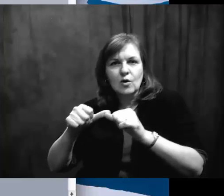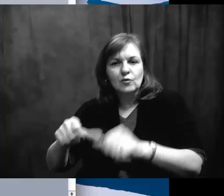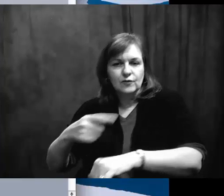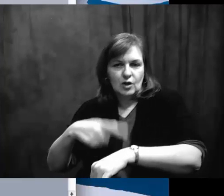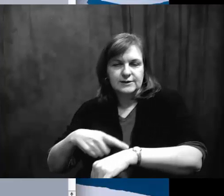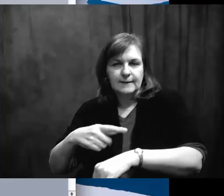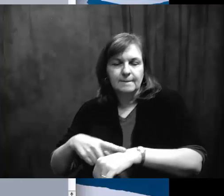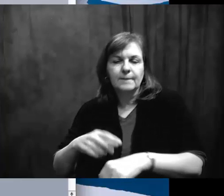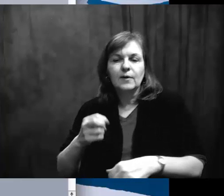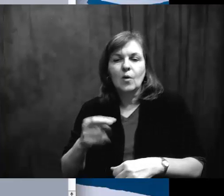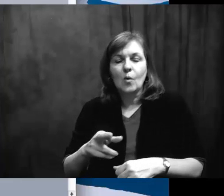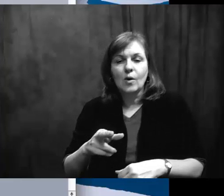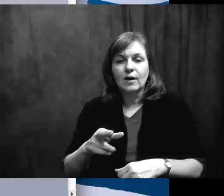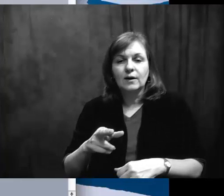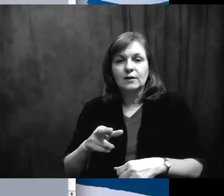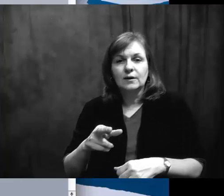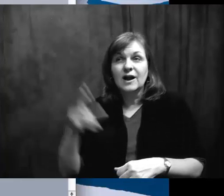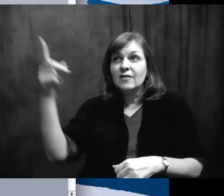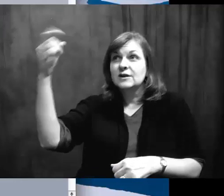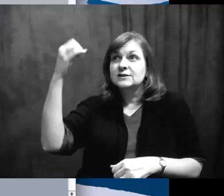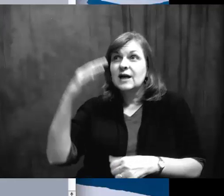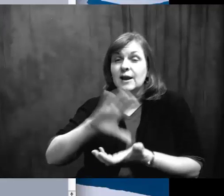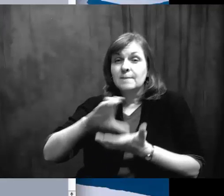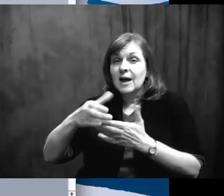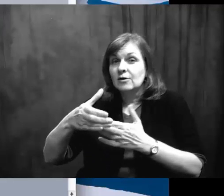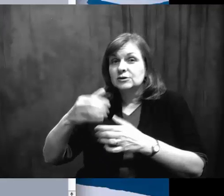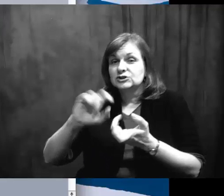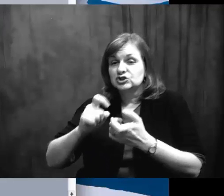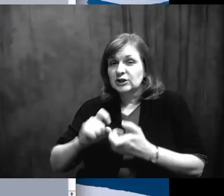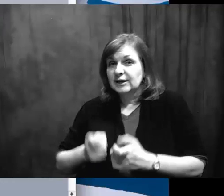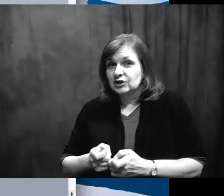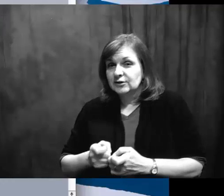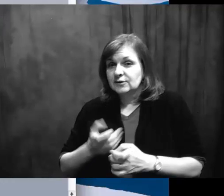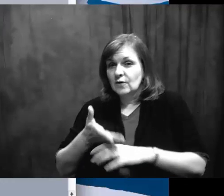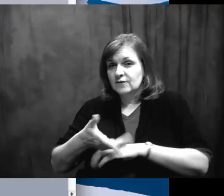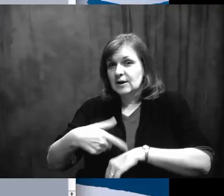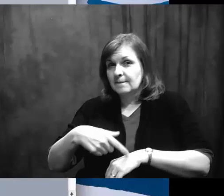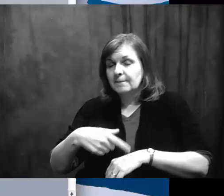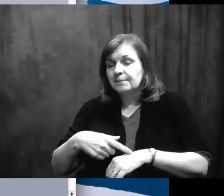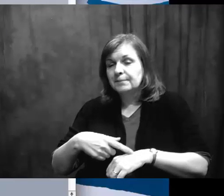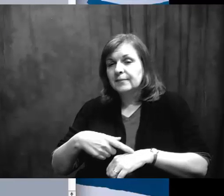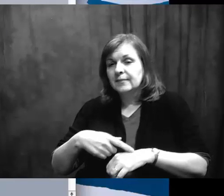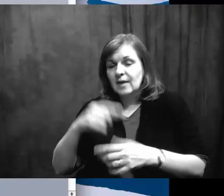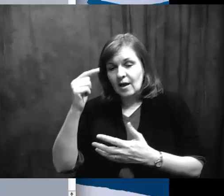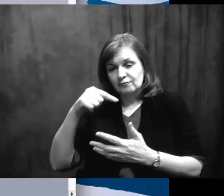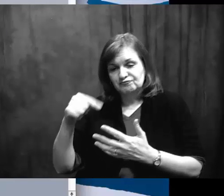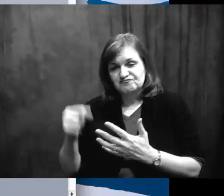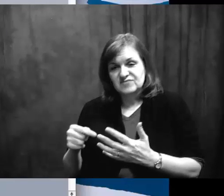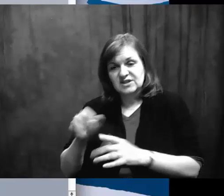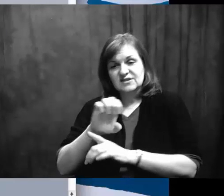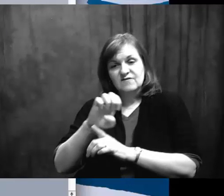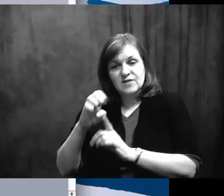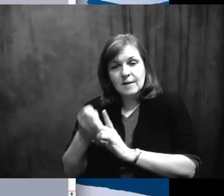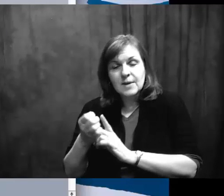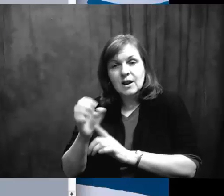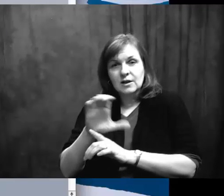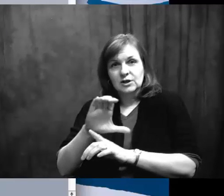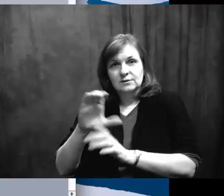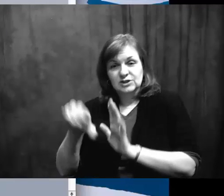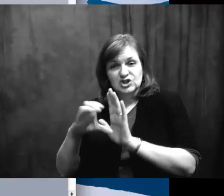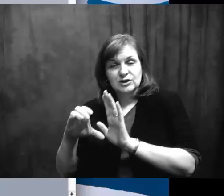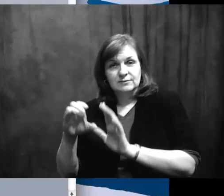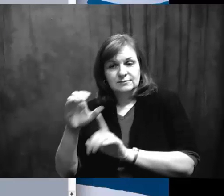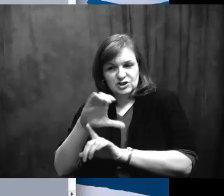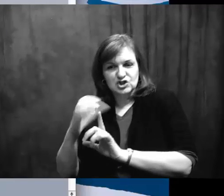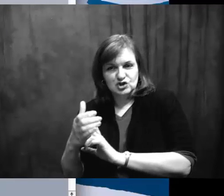drought, changes in the amount of sunlight in given periods, all of these things